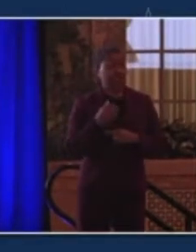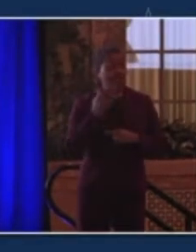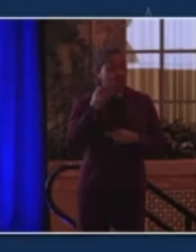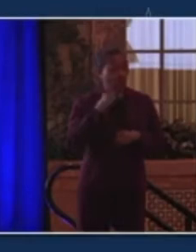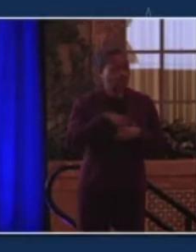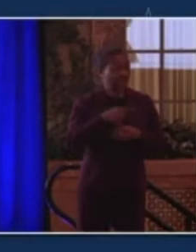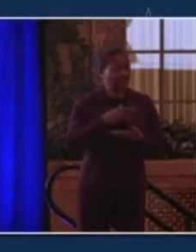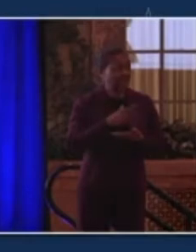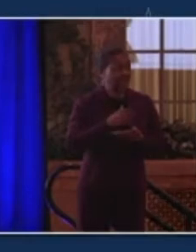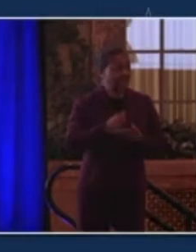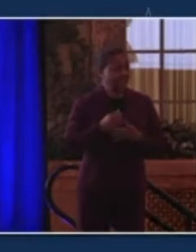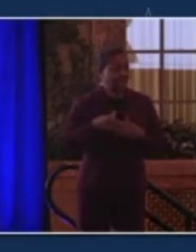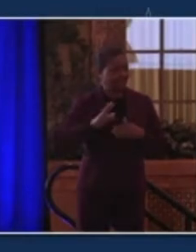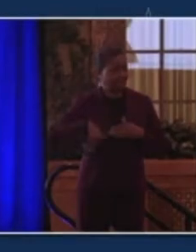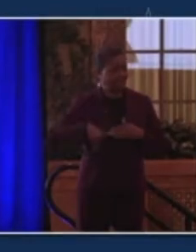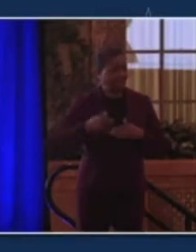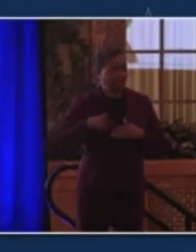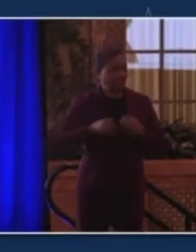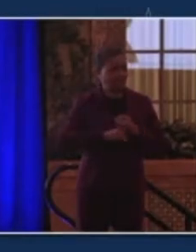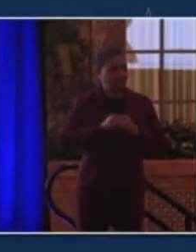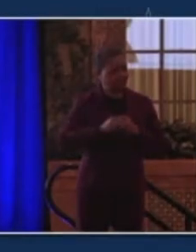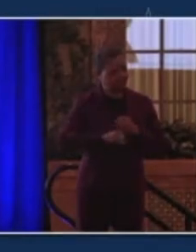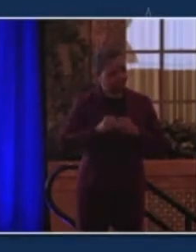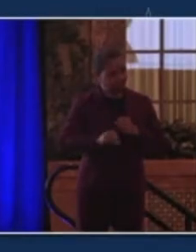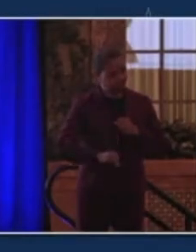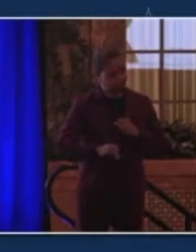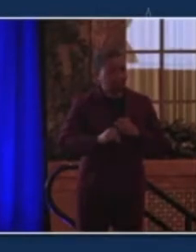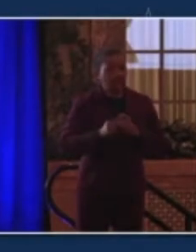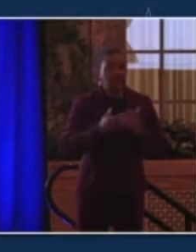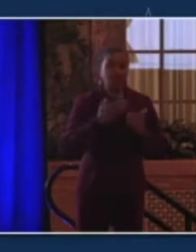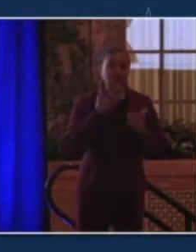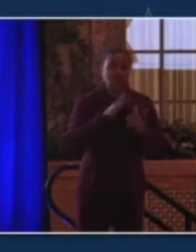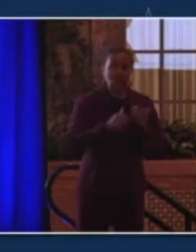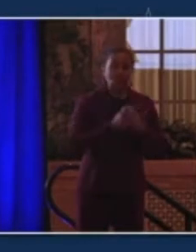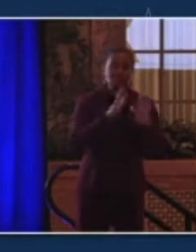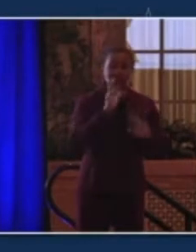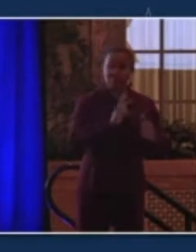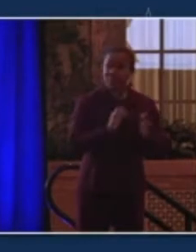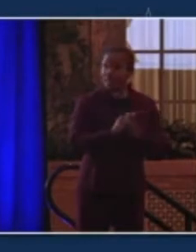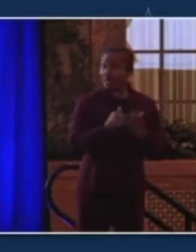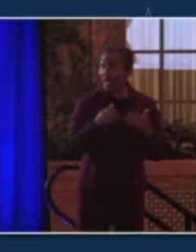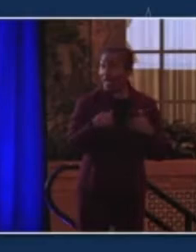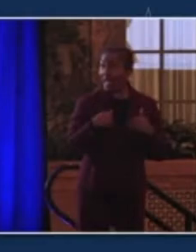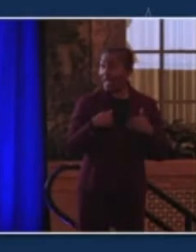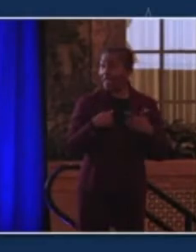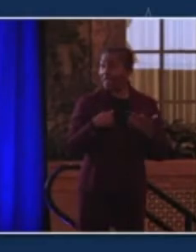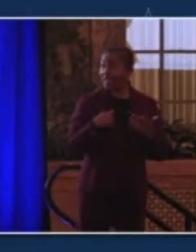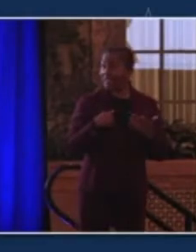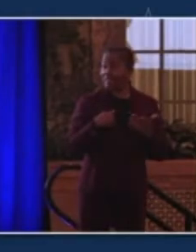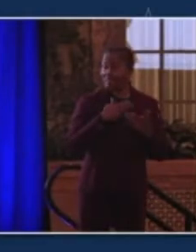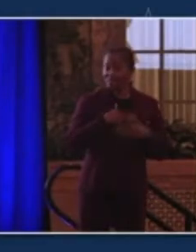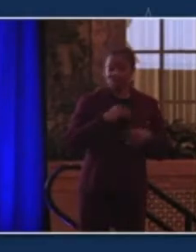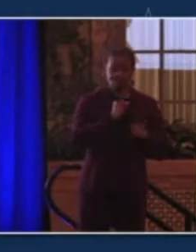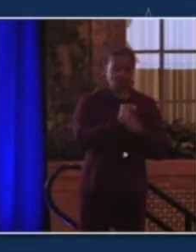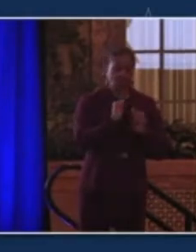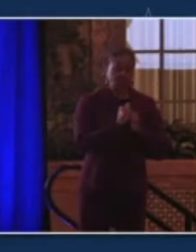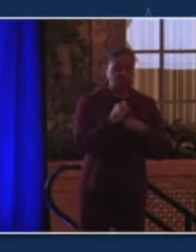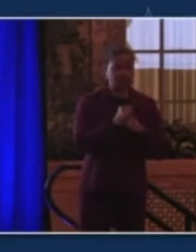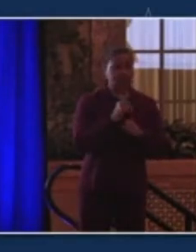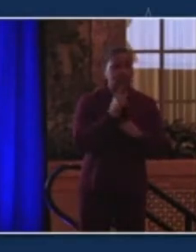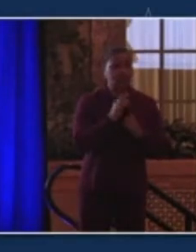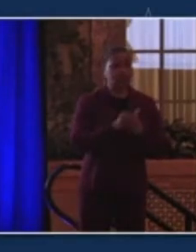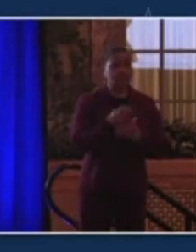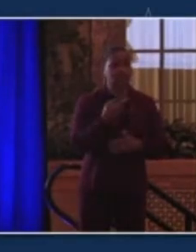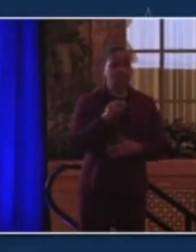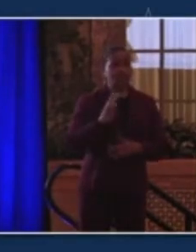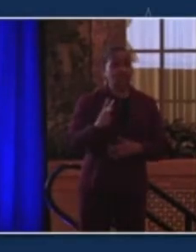getting late, so I'm not going to thank all of the wonderful people that I had the pleasure of working with to make sure that